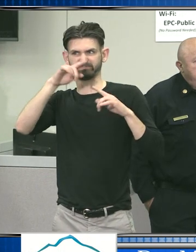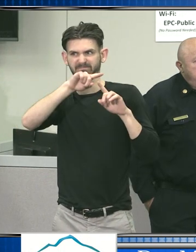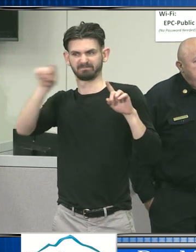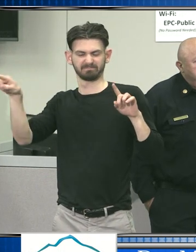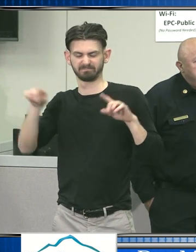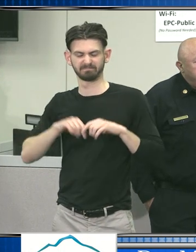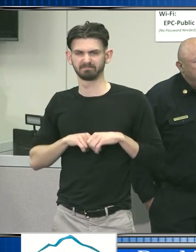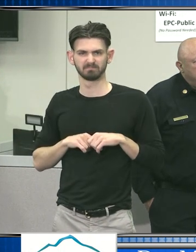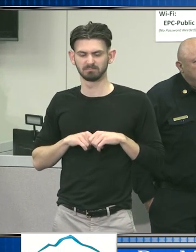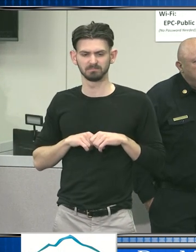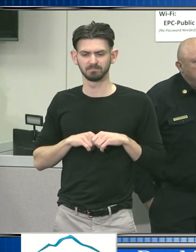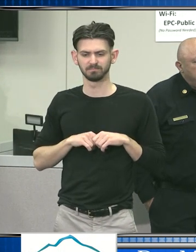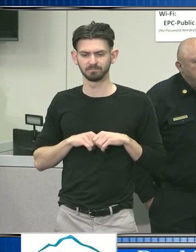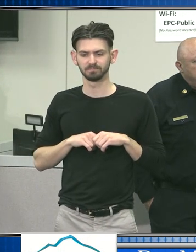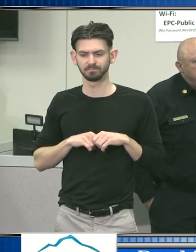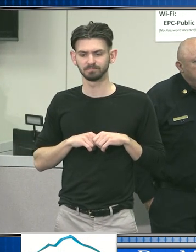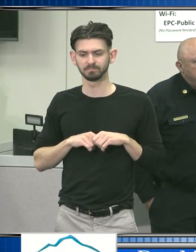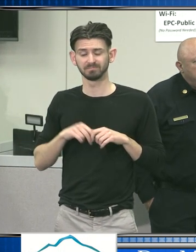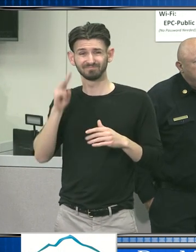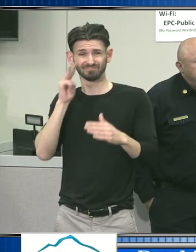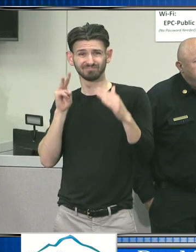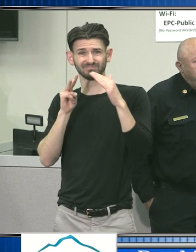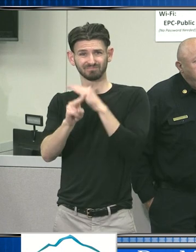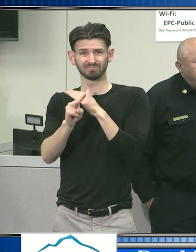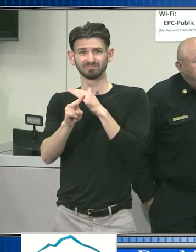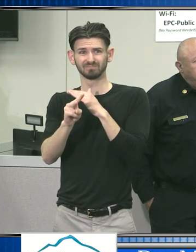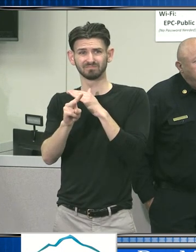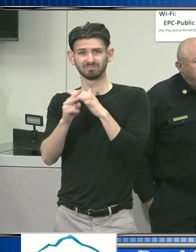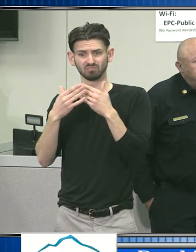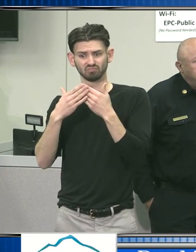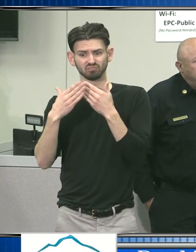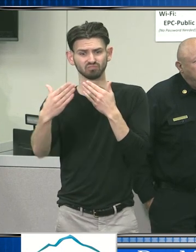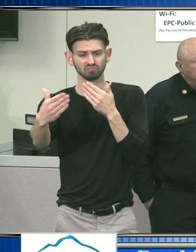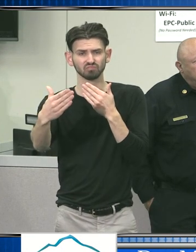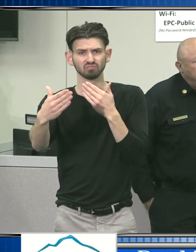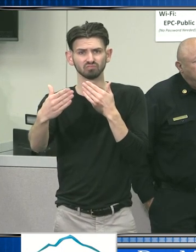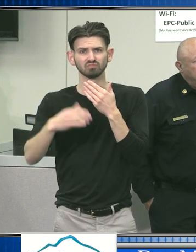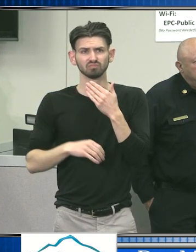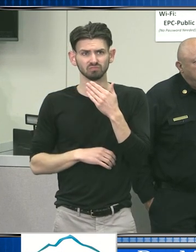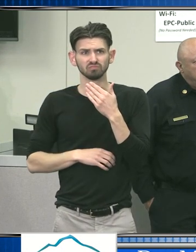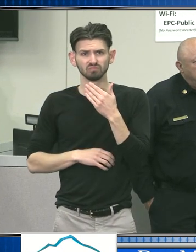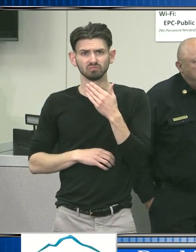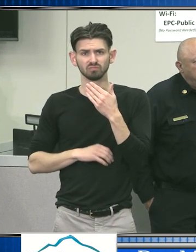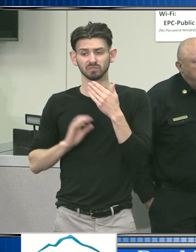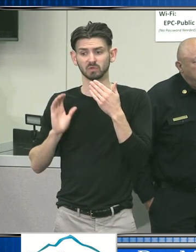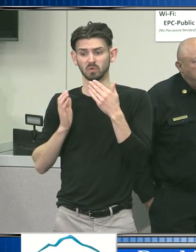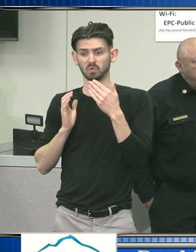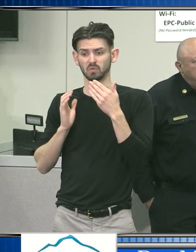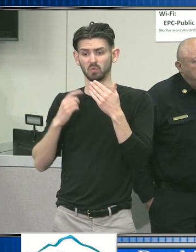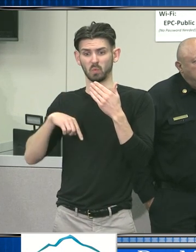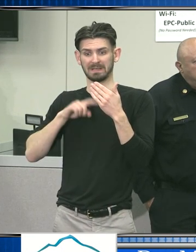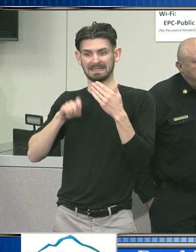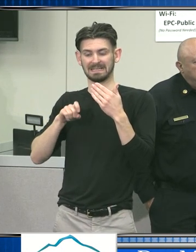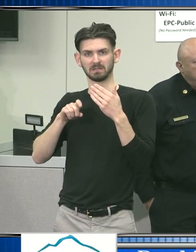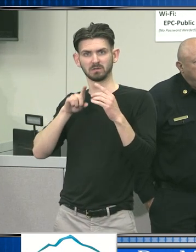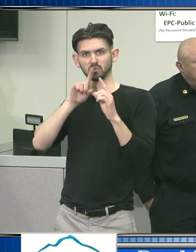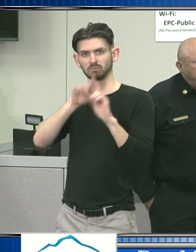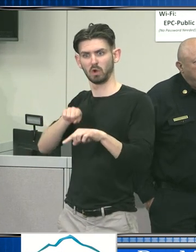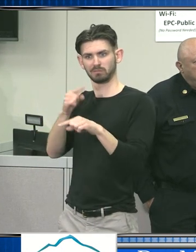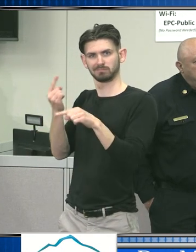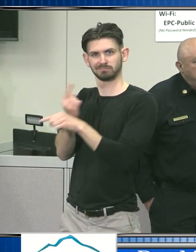that as our volume increases and we utilize this protocol, it'll be in a very important part of our community's response to be able